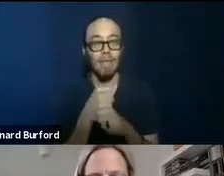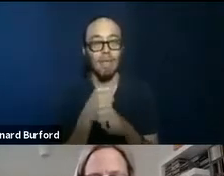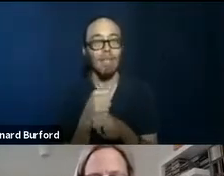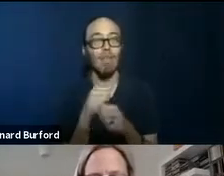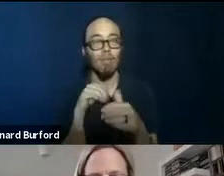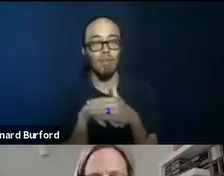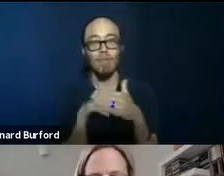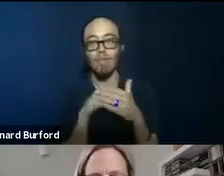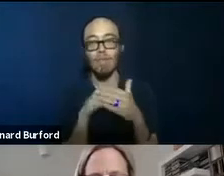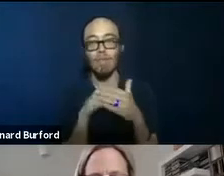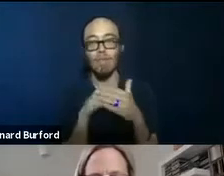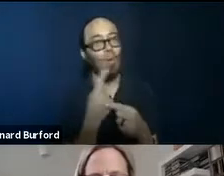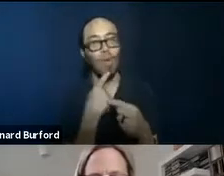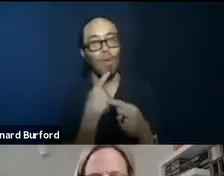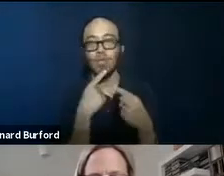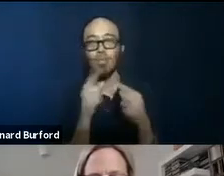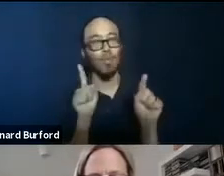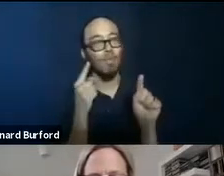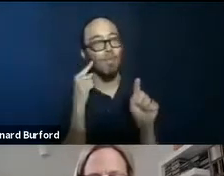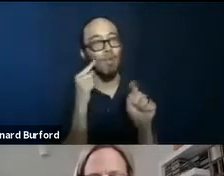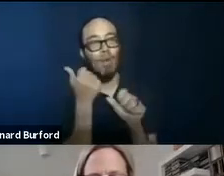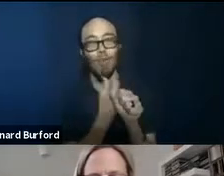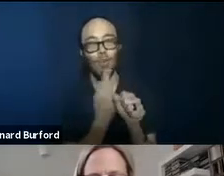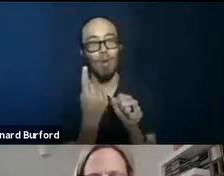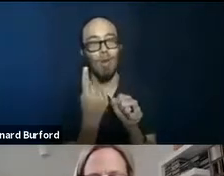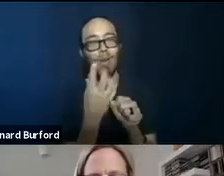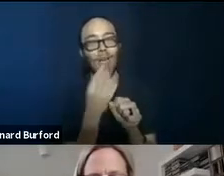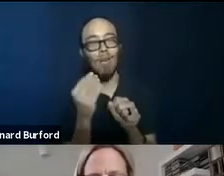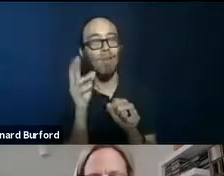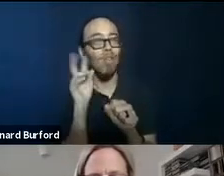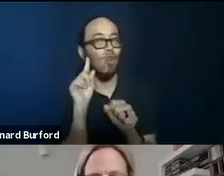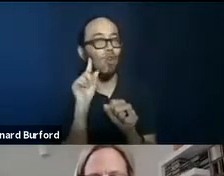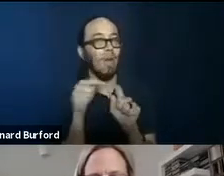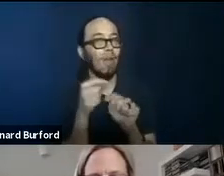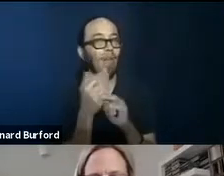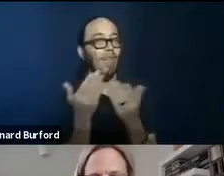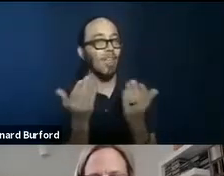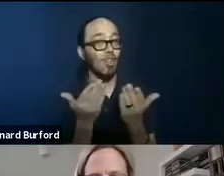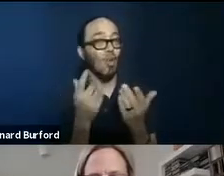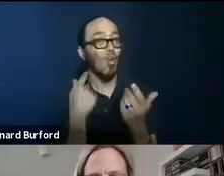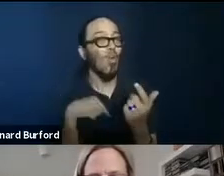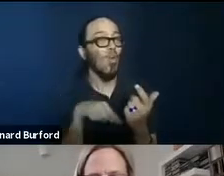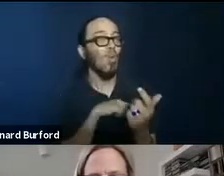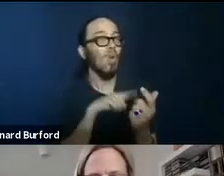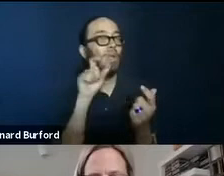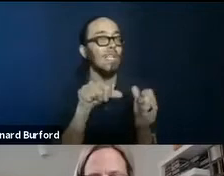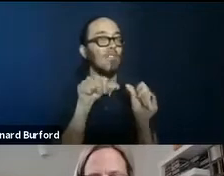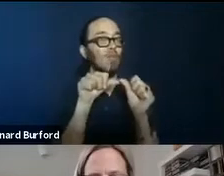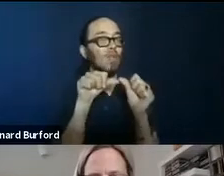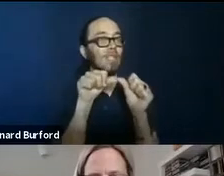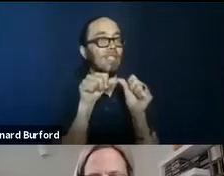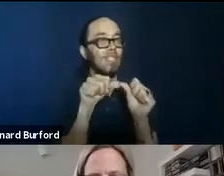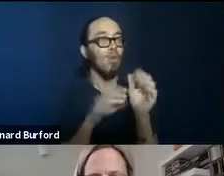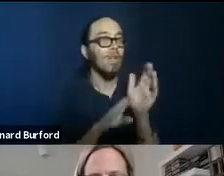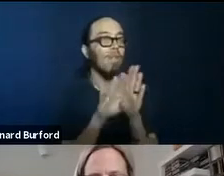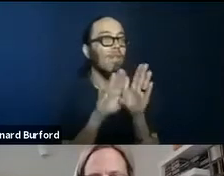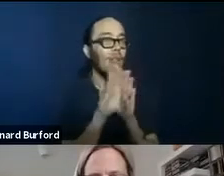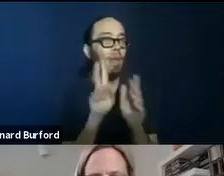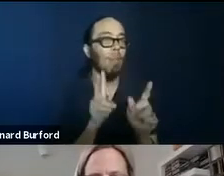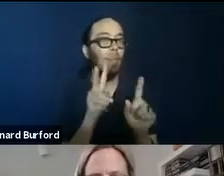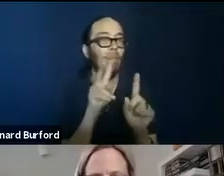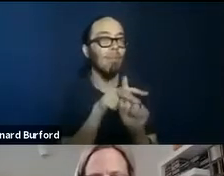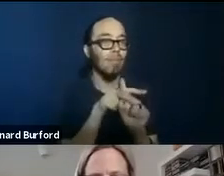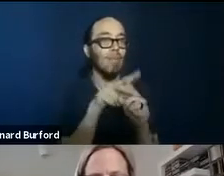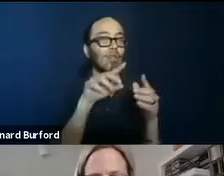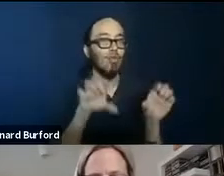everyone, and we've already heard about that here. We've got to continue to develop and implement